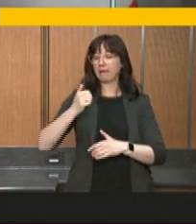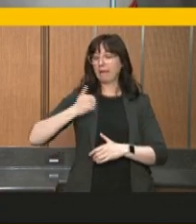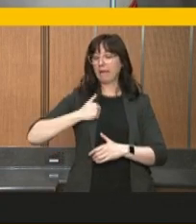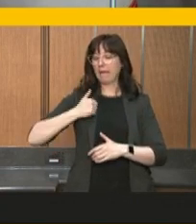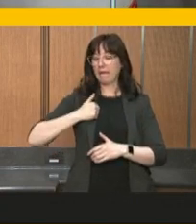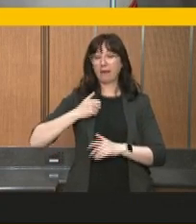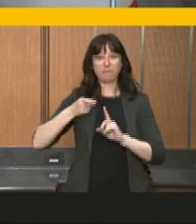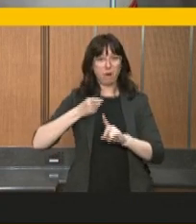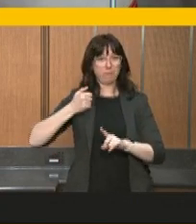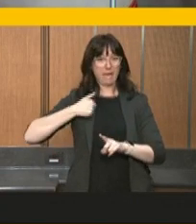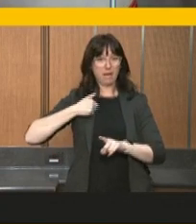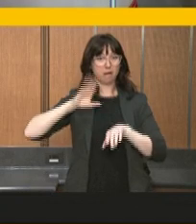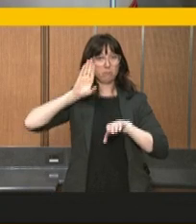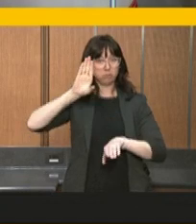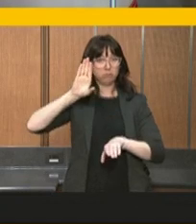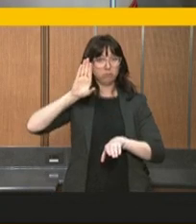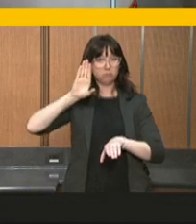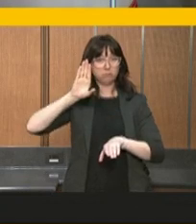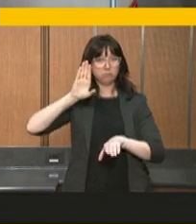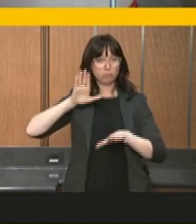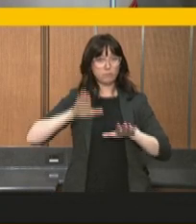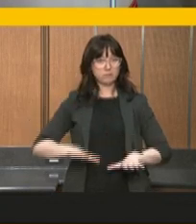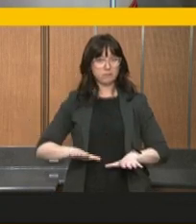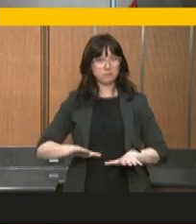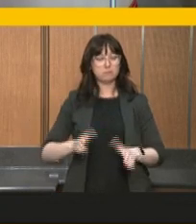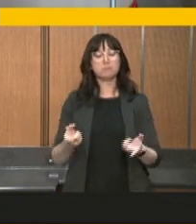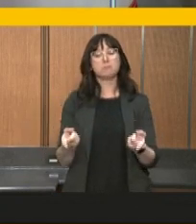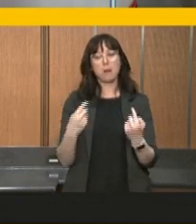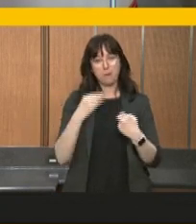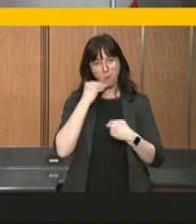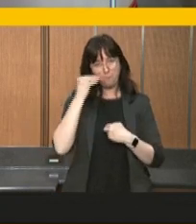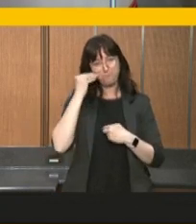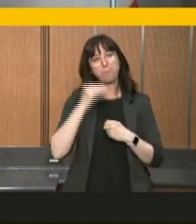have the right to come home. And